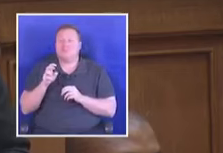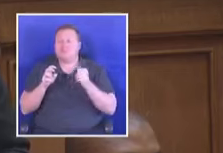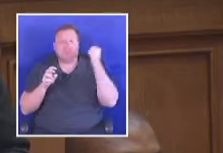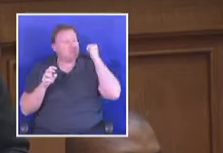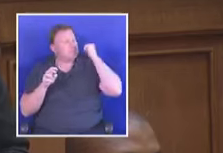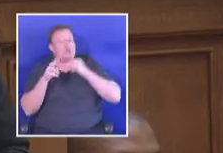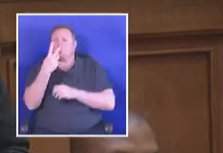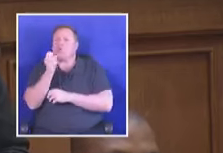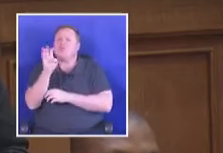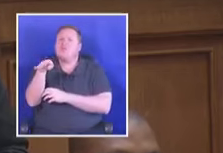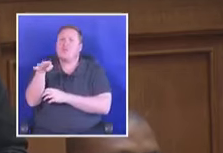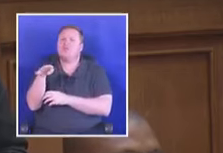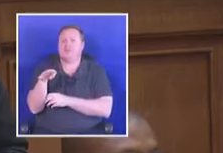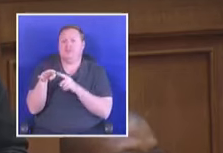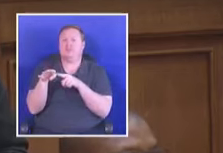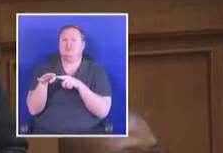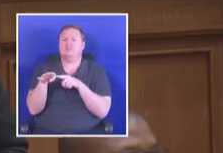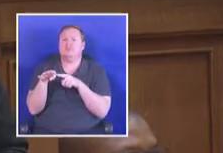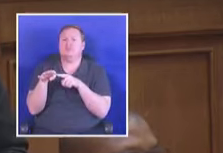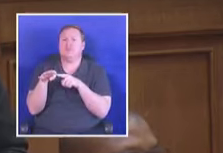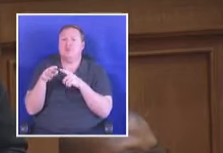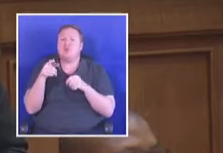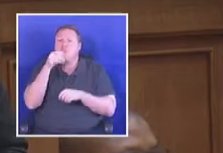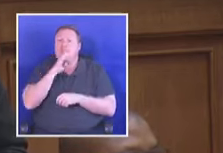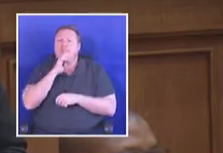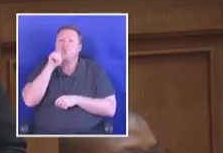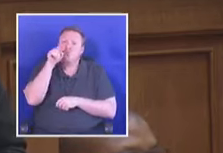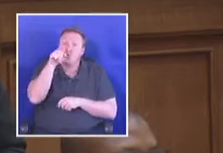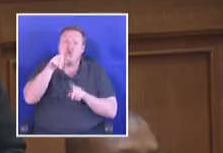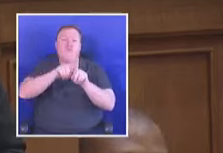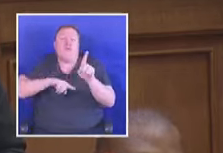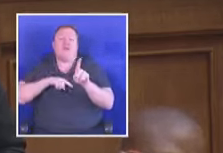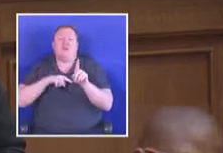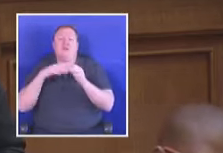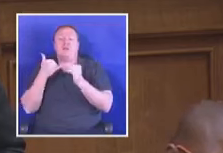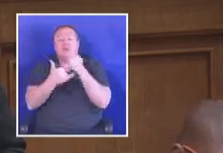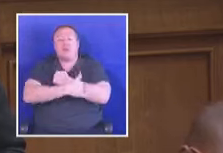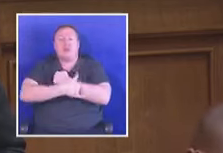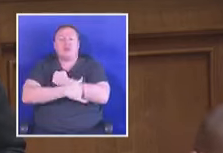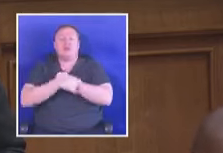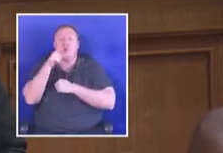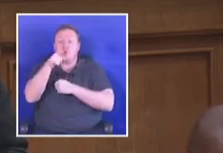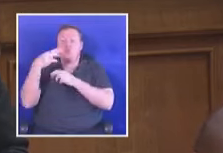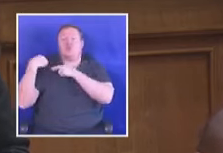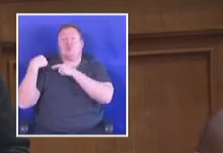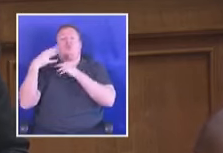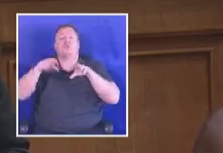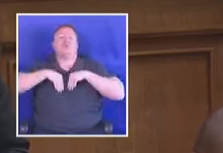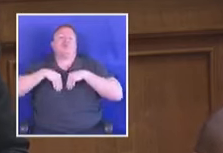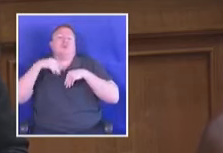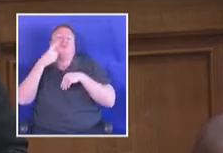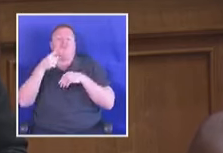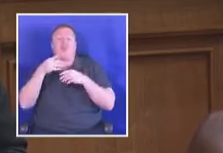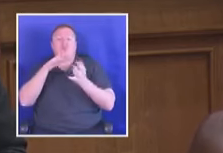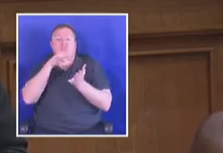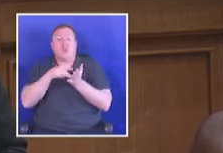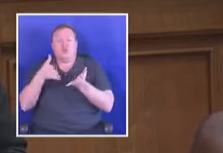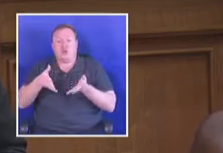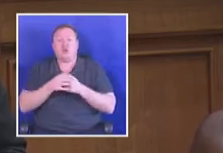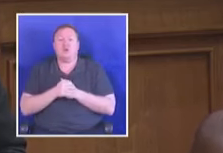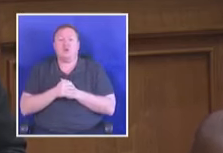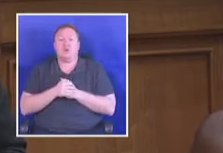I believe that you failed the country and that you should shoulder the blame for the situation that we find ourselves in. Mr. Gordhan,